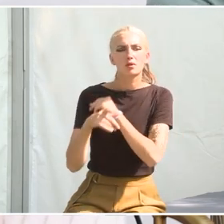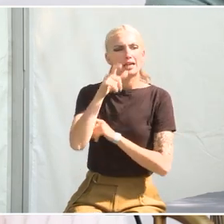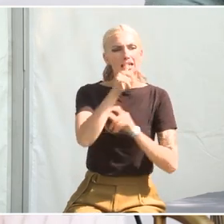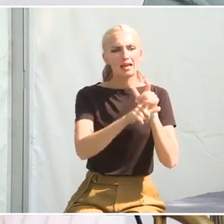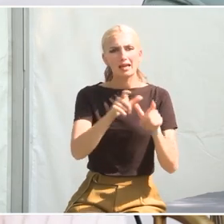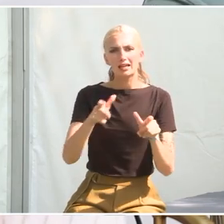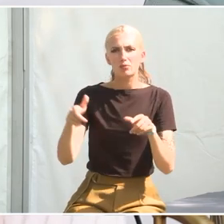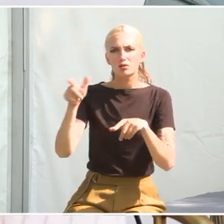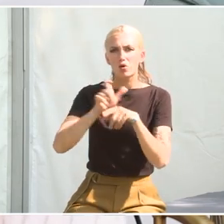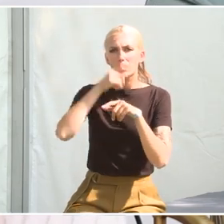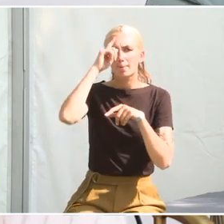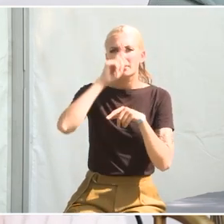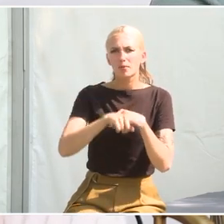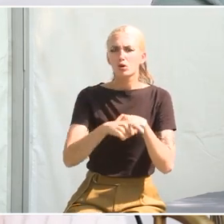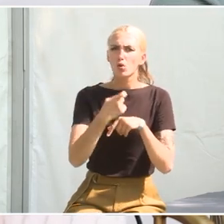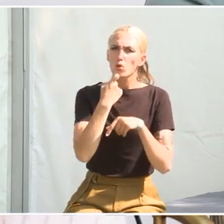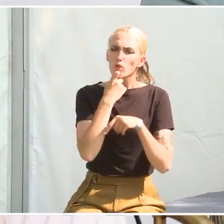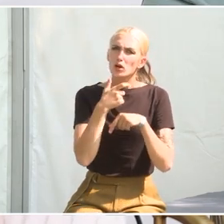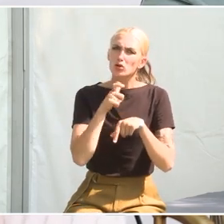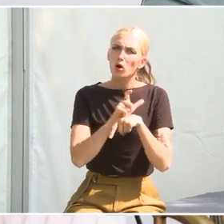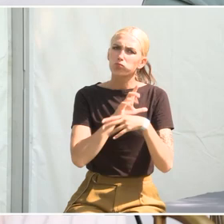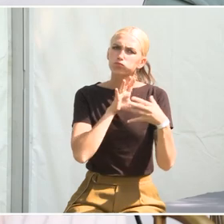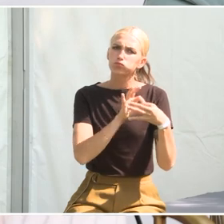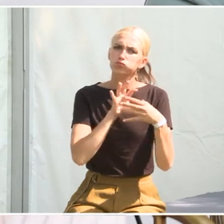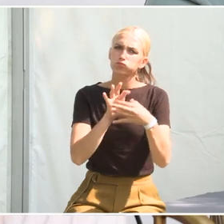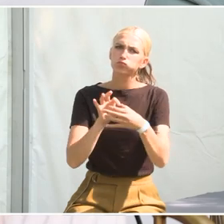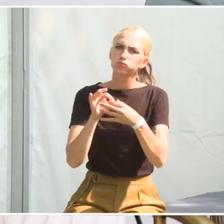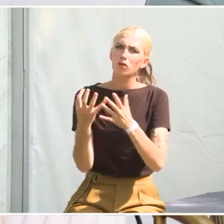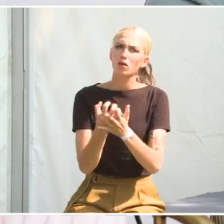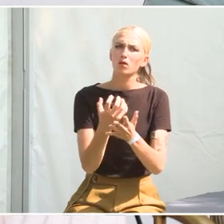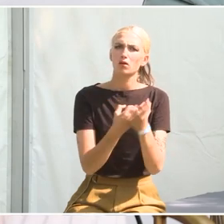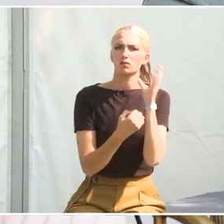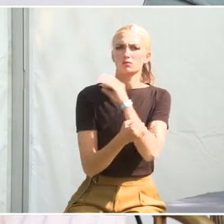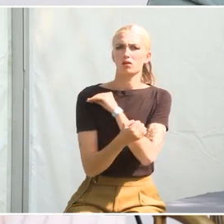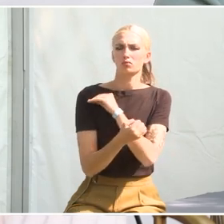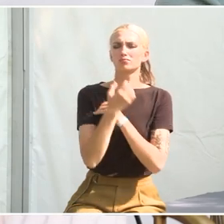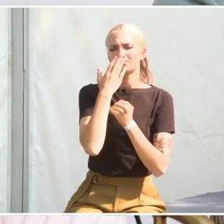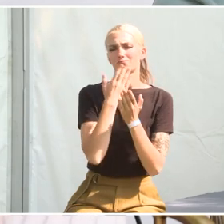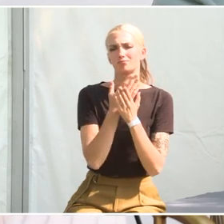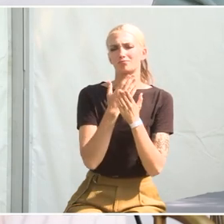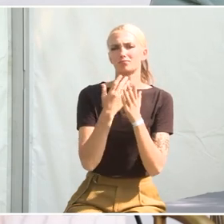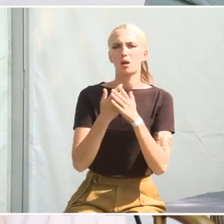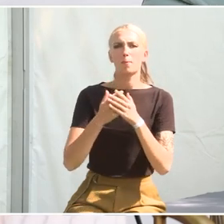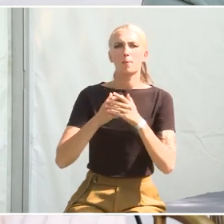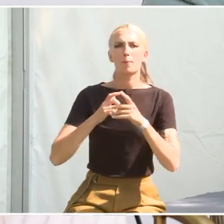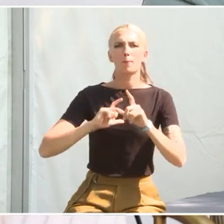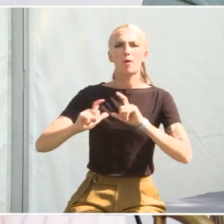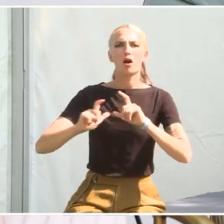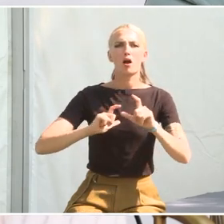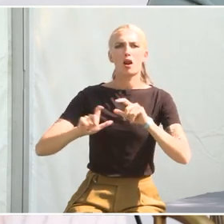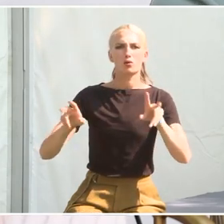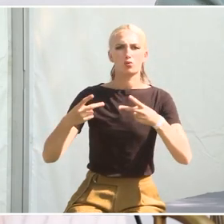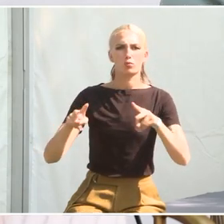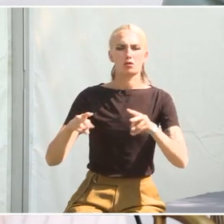more similar interests with them. One of the best examples of this, I think, are probably chess clubs, because just chess is this